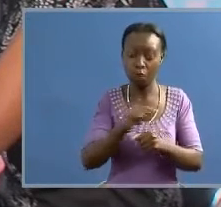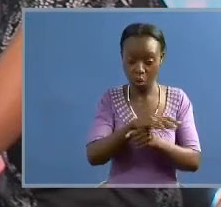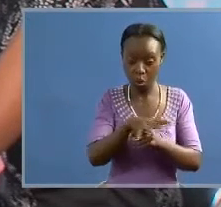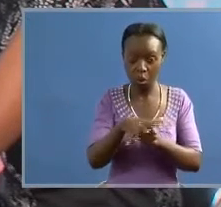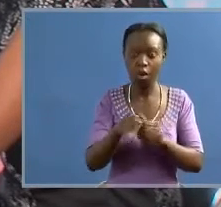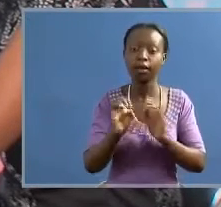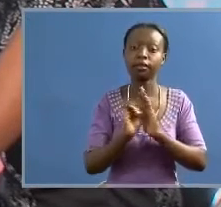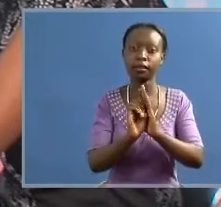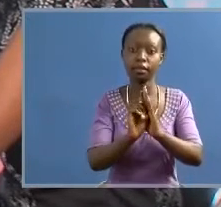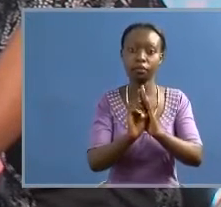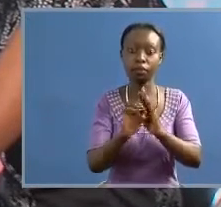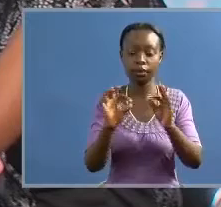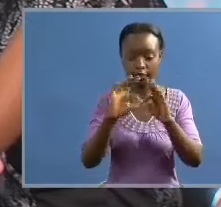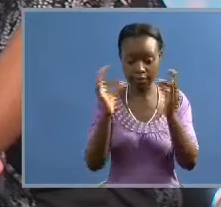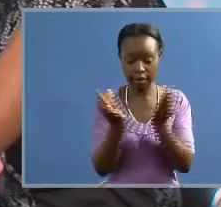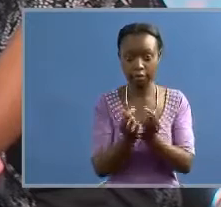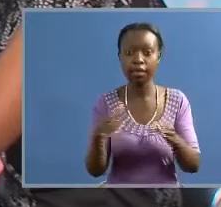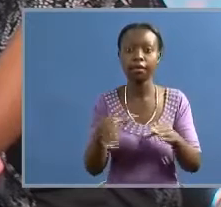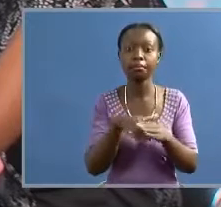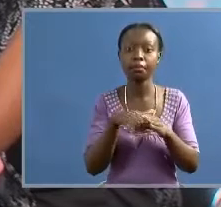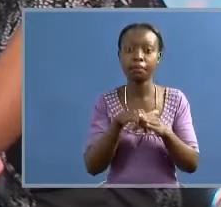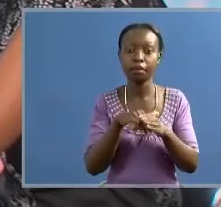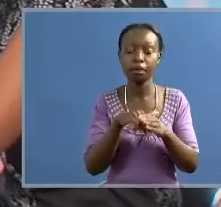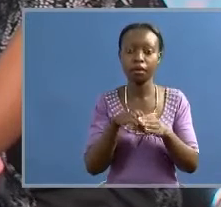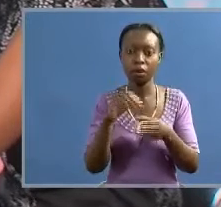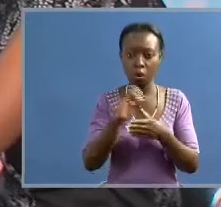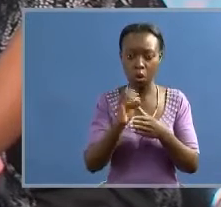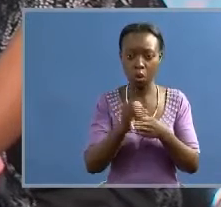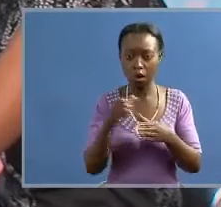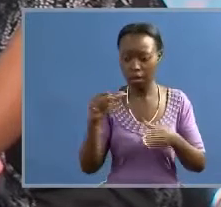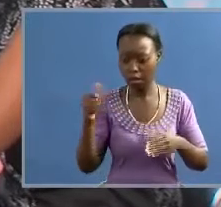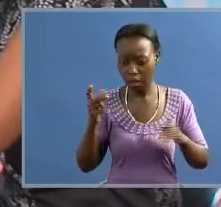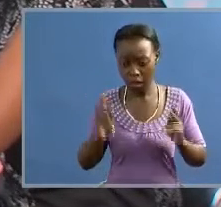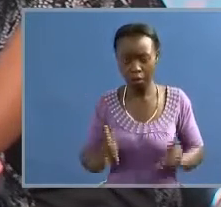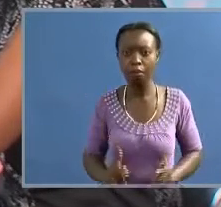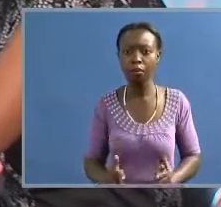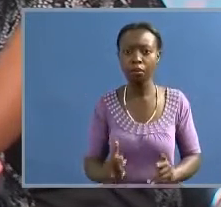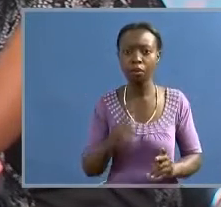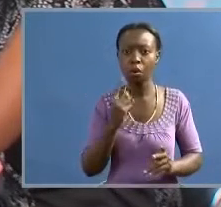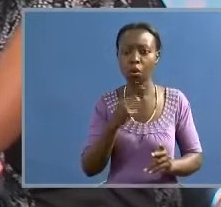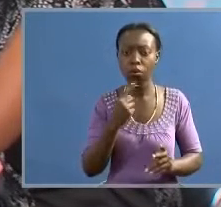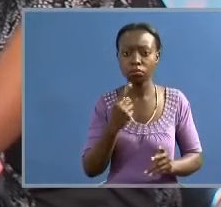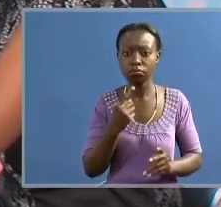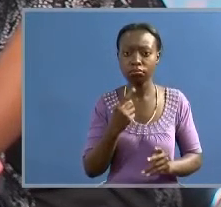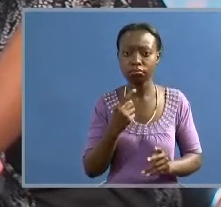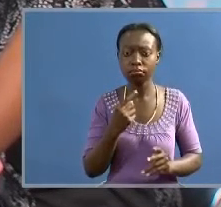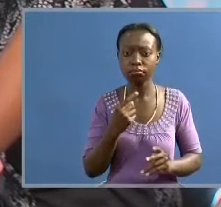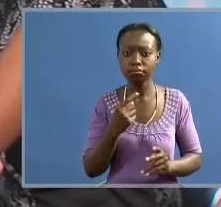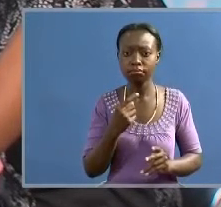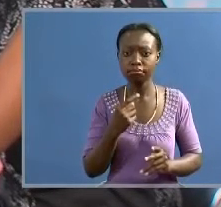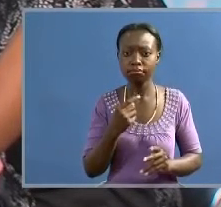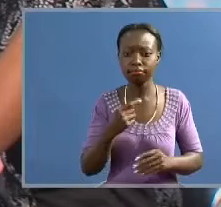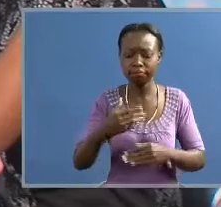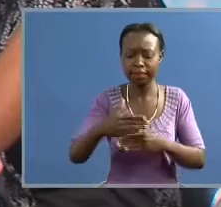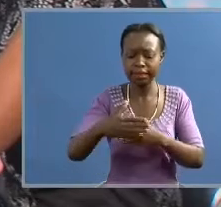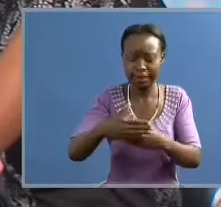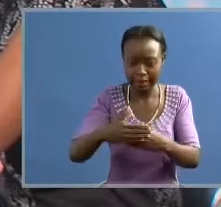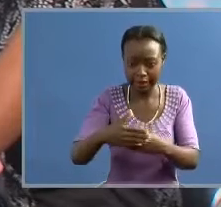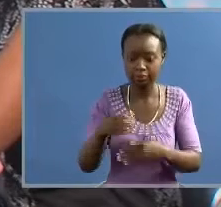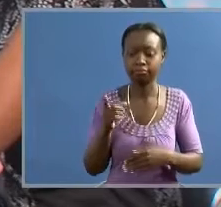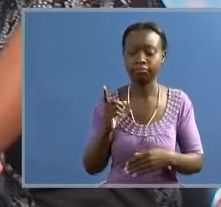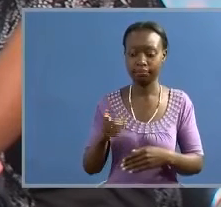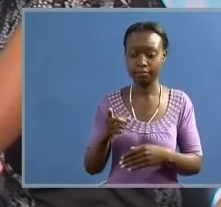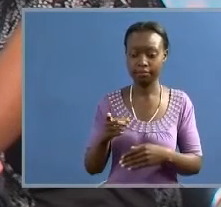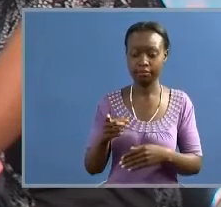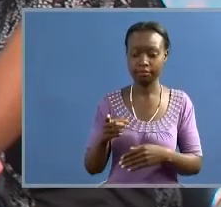instance, a family member or a colleague or somebody who has come into very close contact with him.